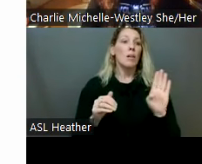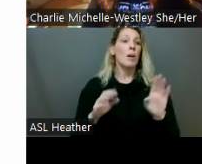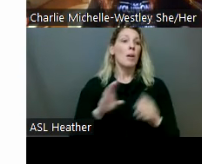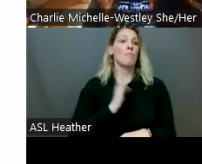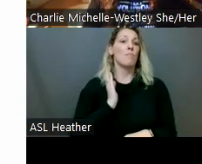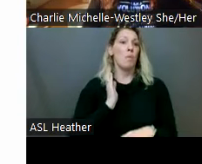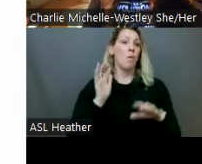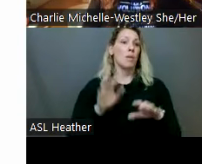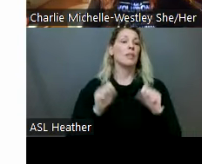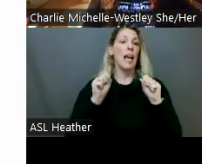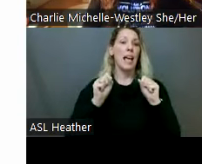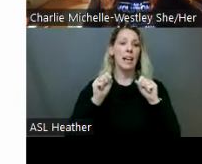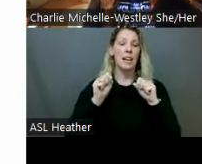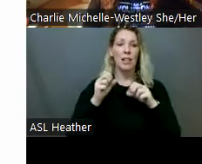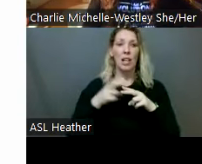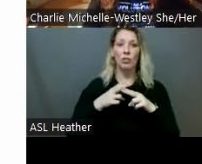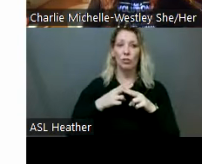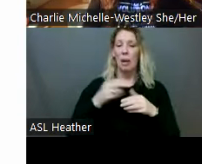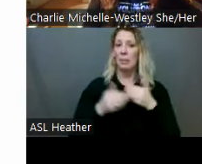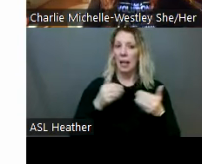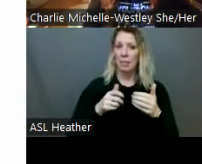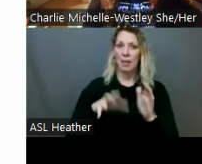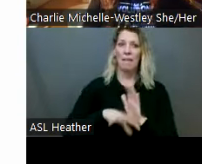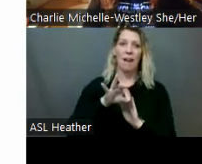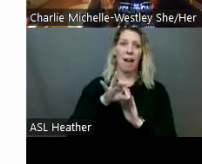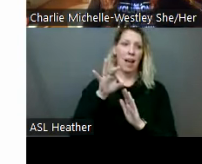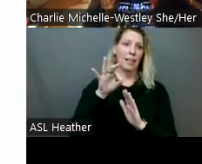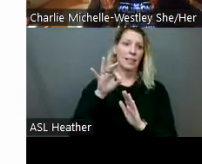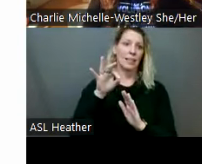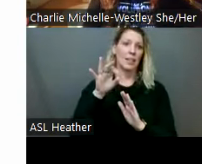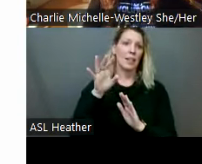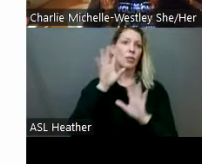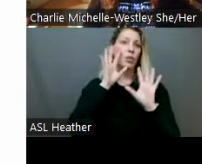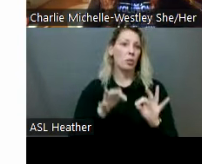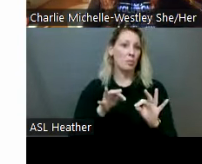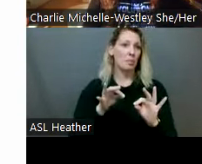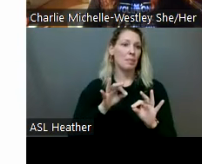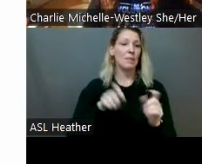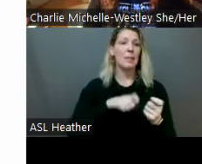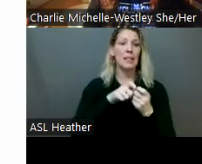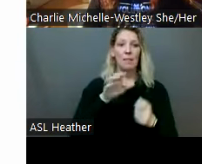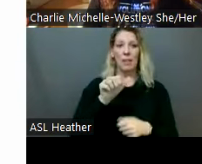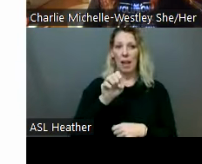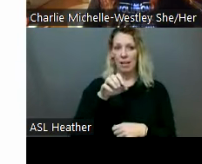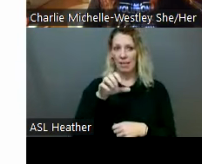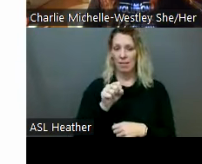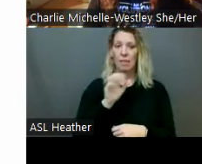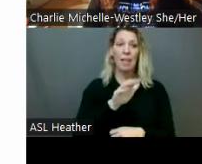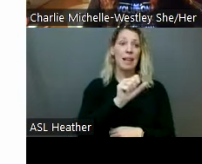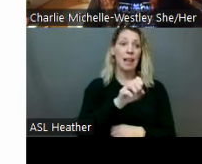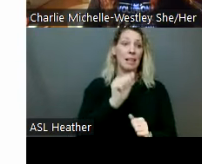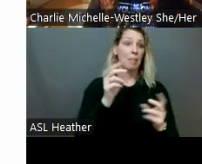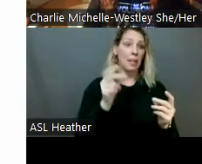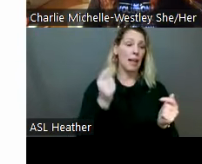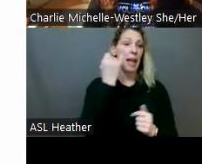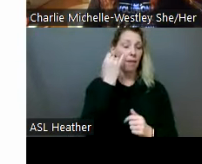take interim steps prior to findings being determined in specific cases. Sub 1, a case can be expedited if an officer is